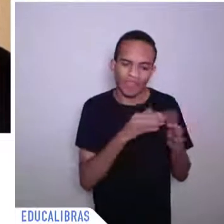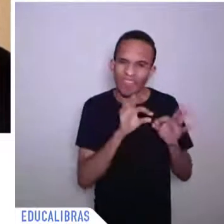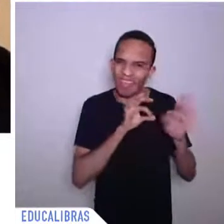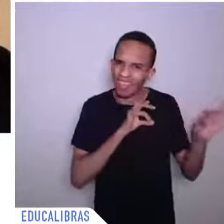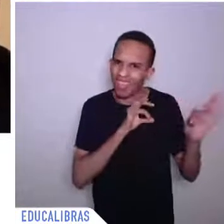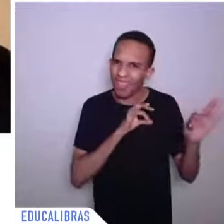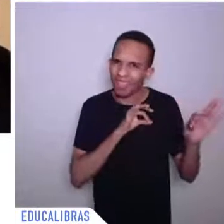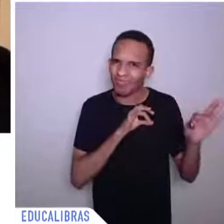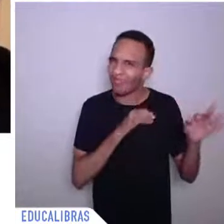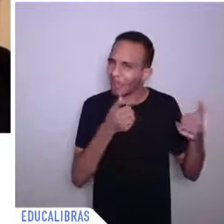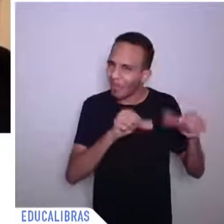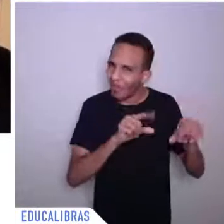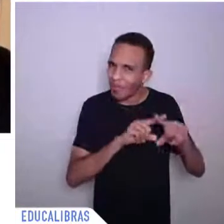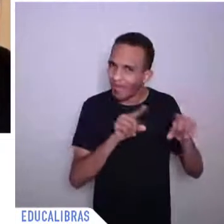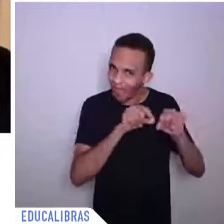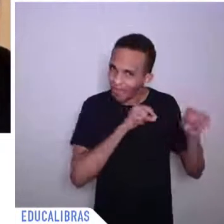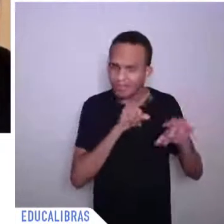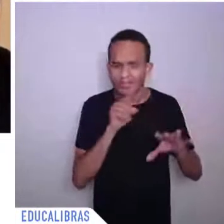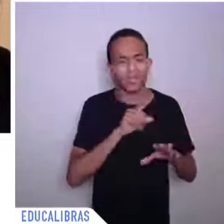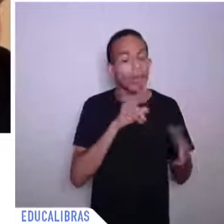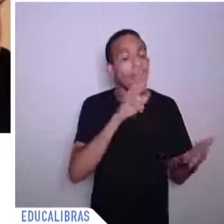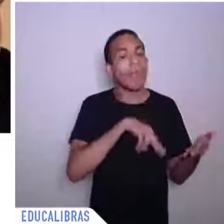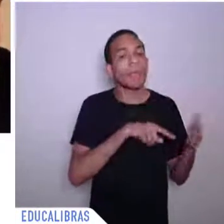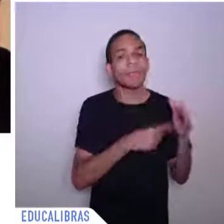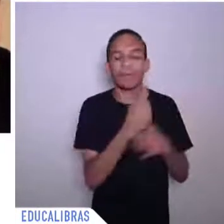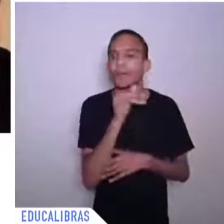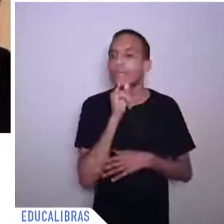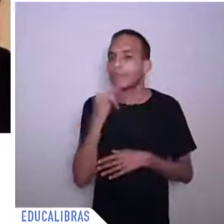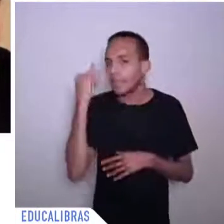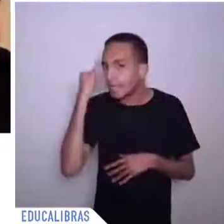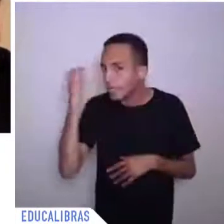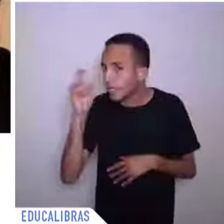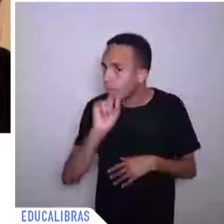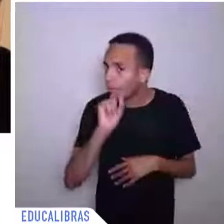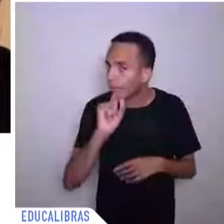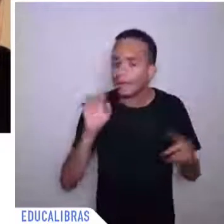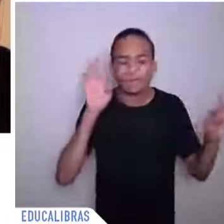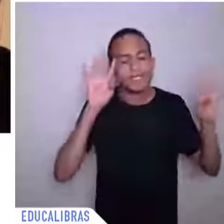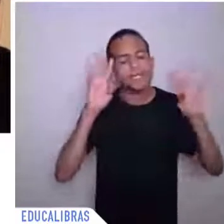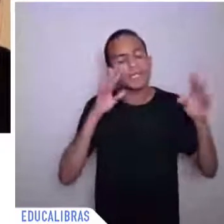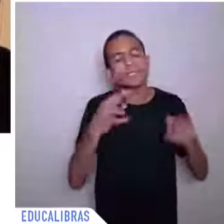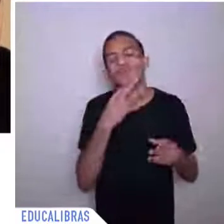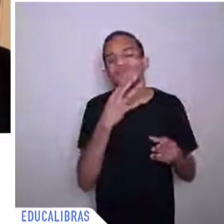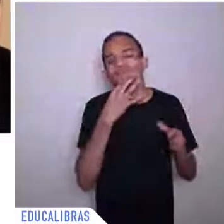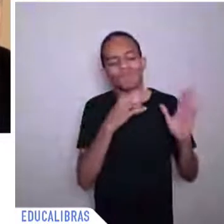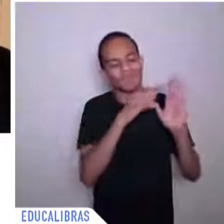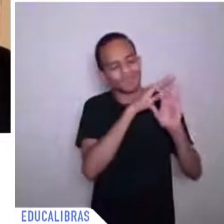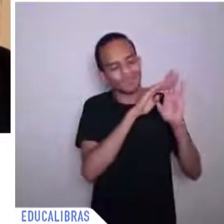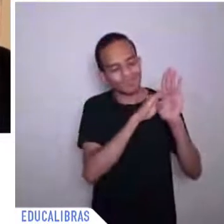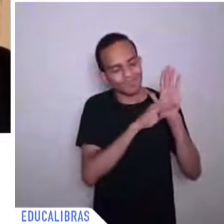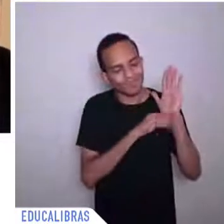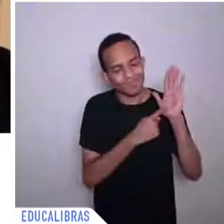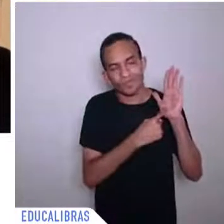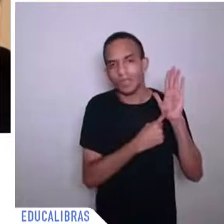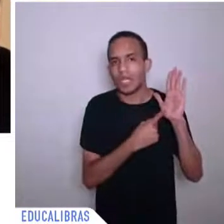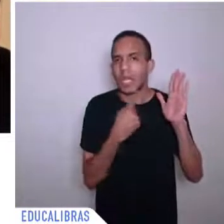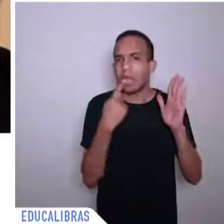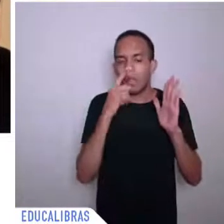one. You have to read them before you start criticizing them. The way to defeat an idea, you have to think of